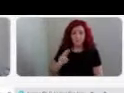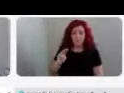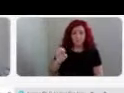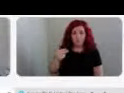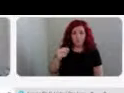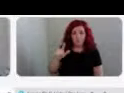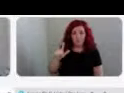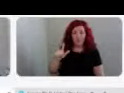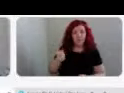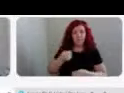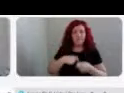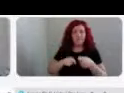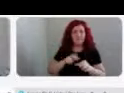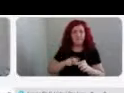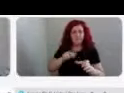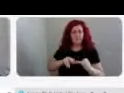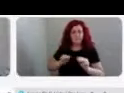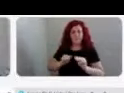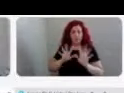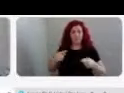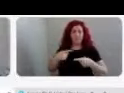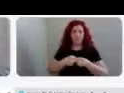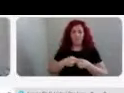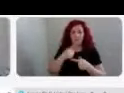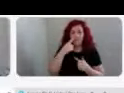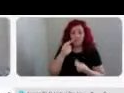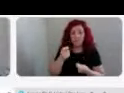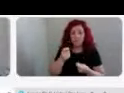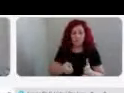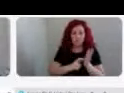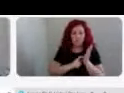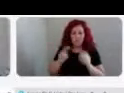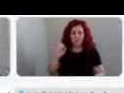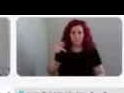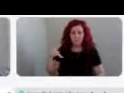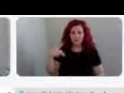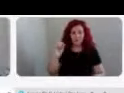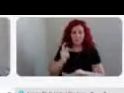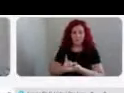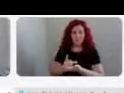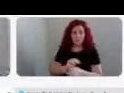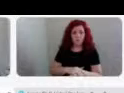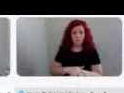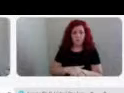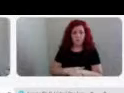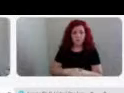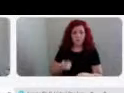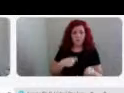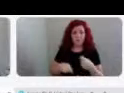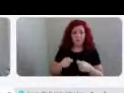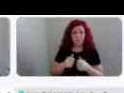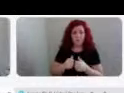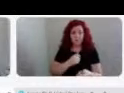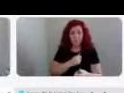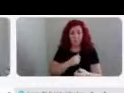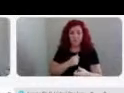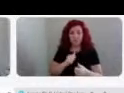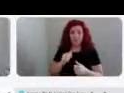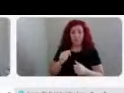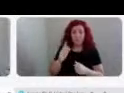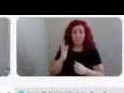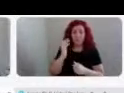recusing himself from the obvious conflict of interest demanded that his map be approved instead of avoiding the appearance of